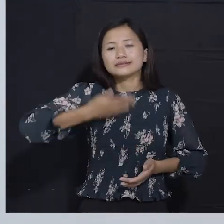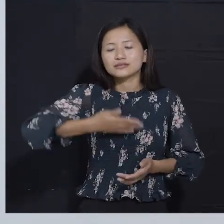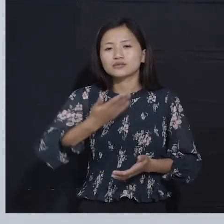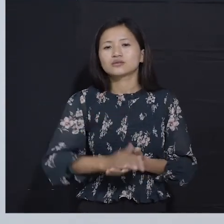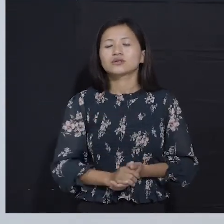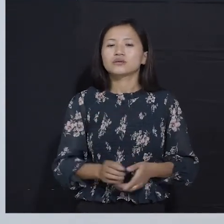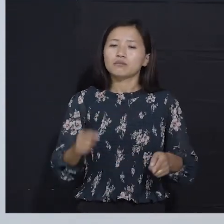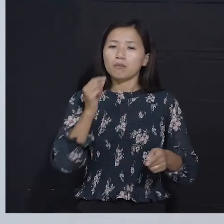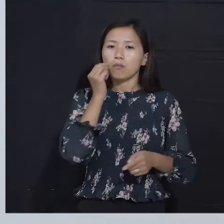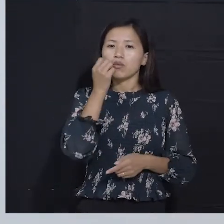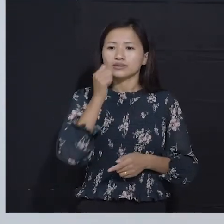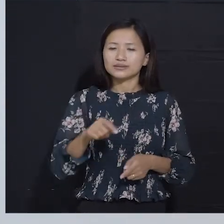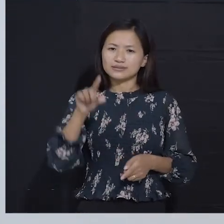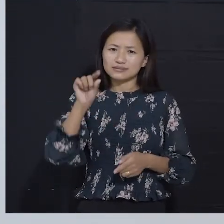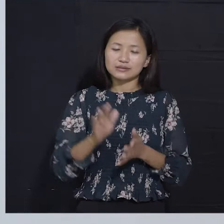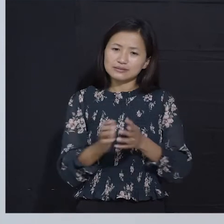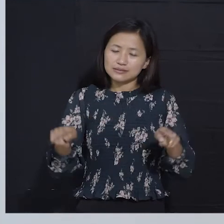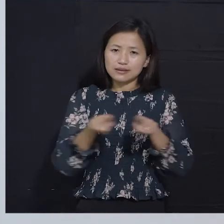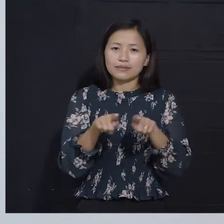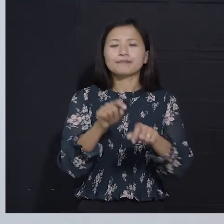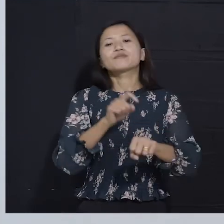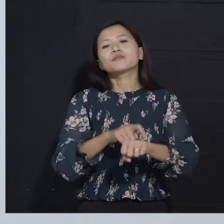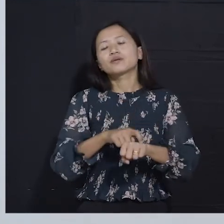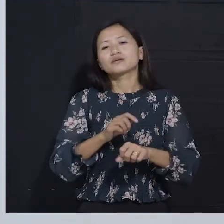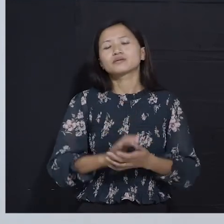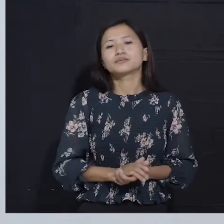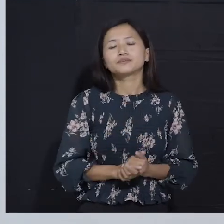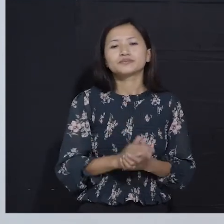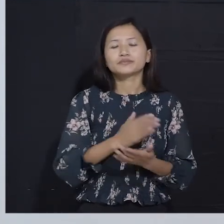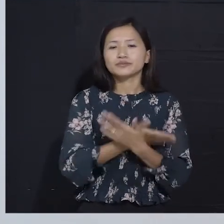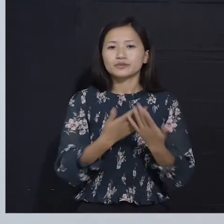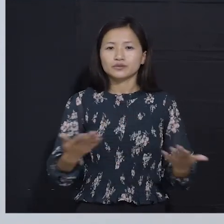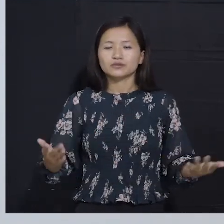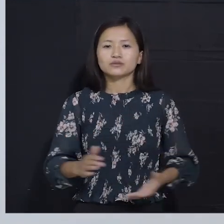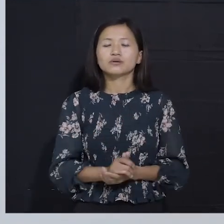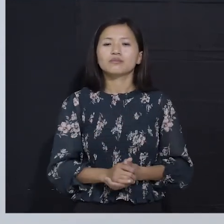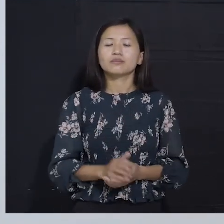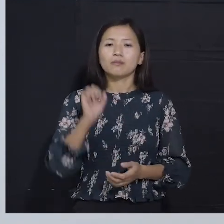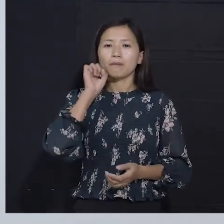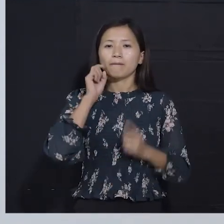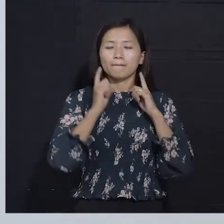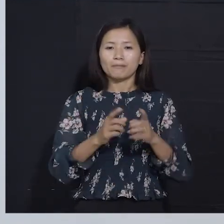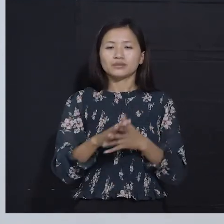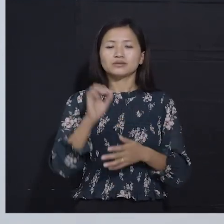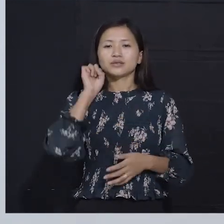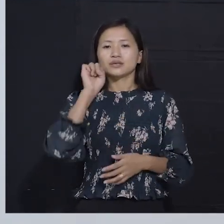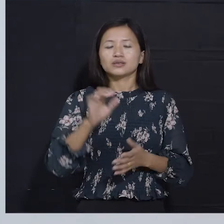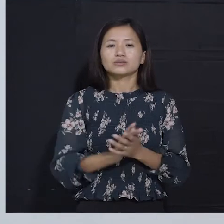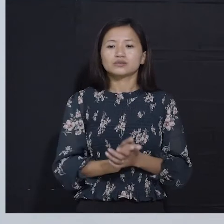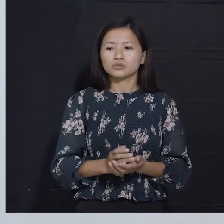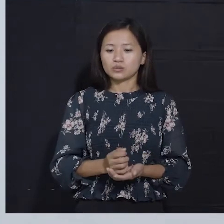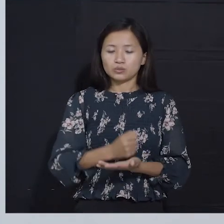the boy did the same thing. He listened to his elders, and not only listening, but he also put that into